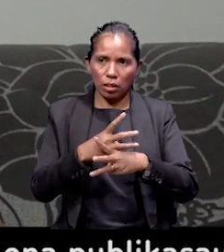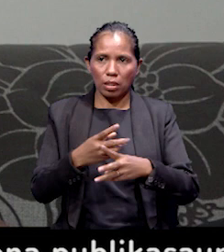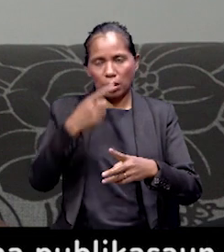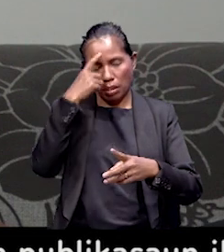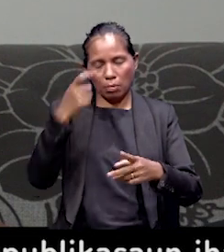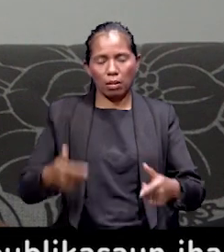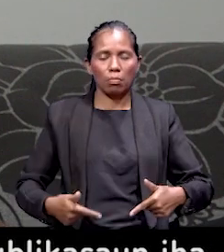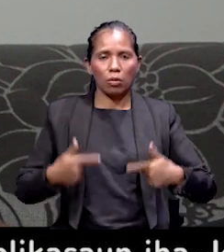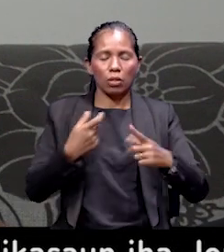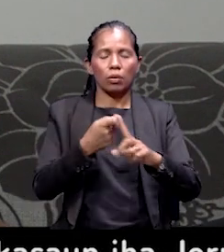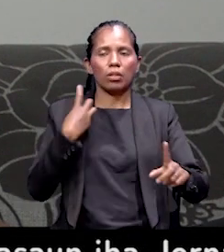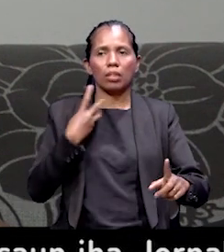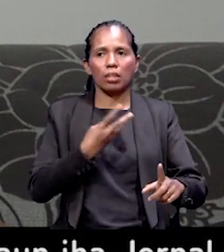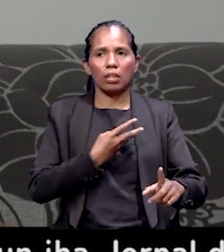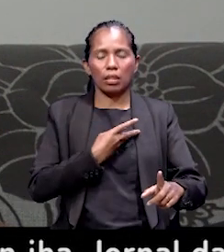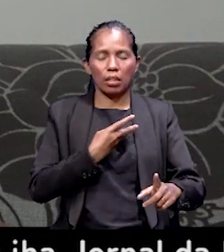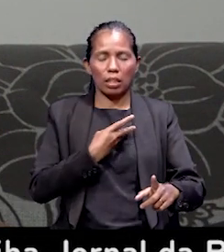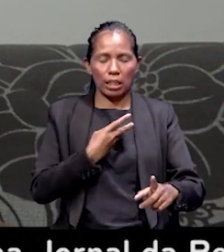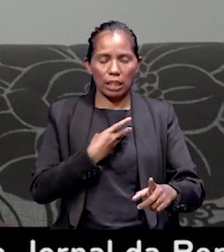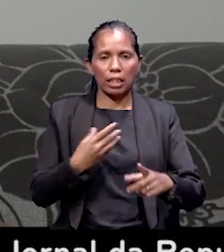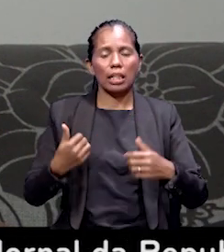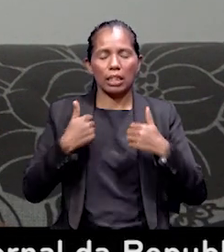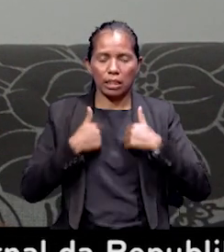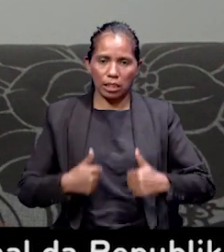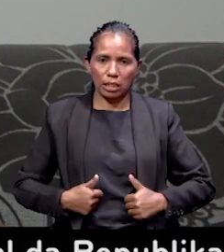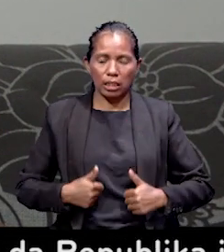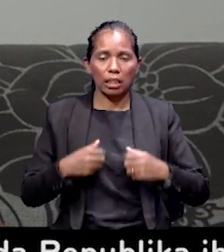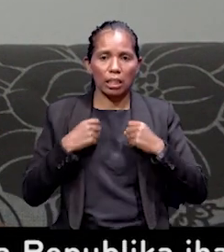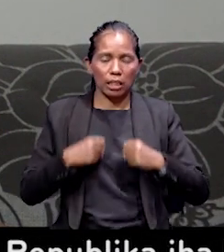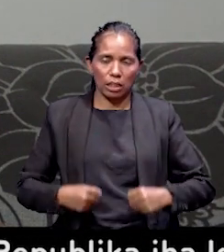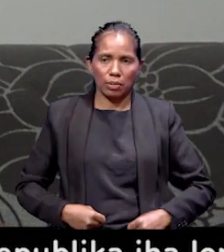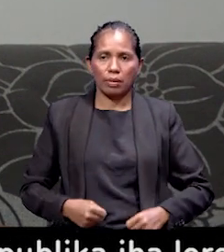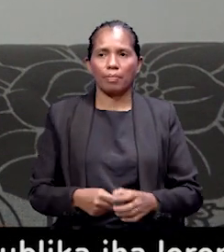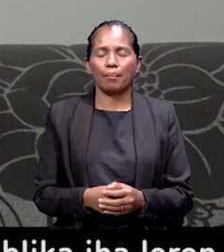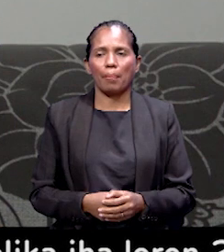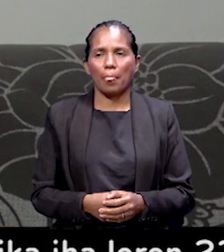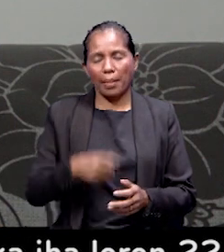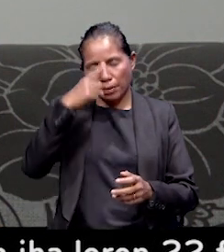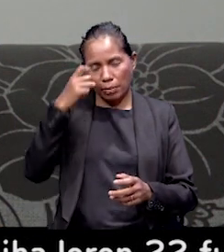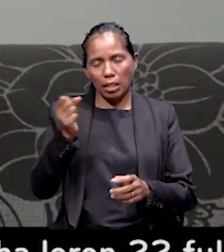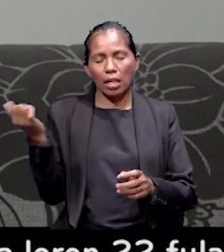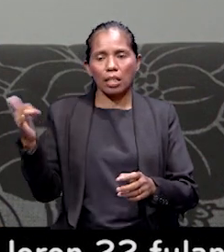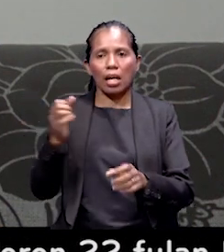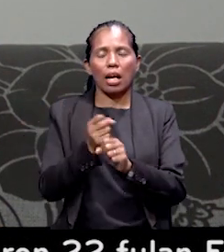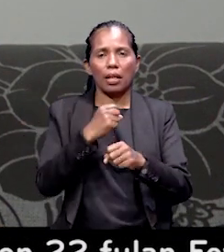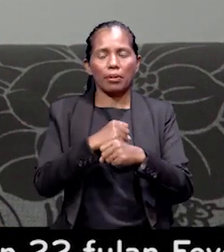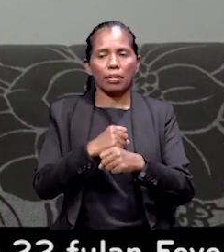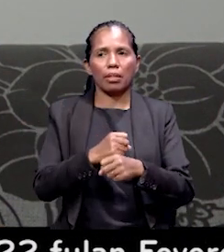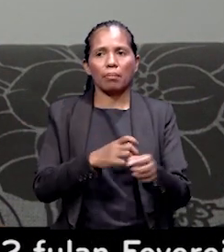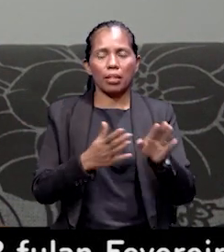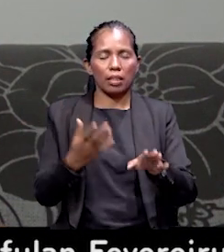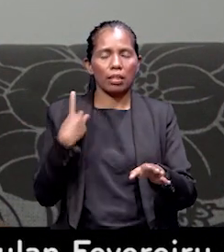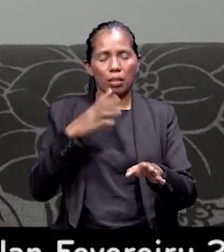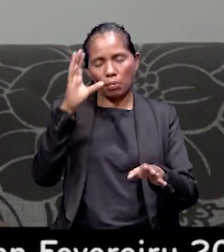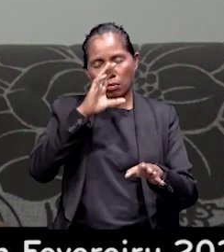nia selulas ite nia islol i tamba nia halu ite mate maka ita mas buka emor para at oh nia but